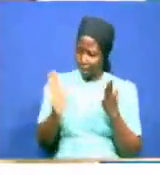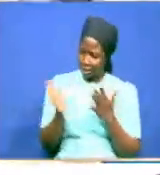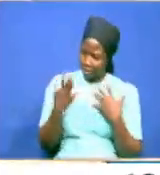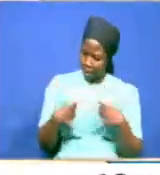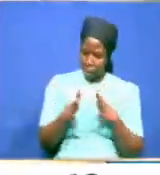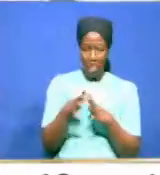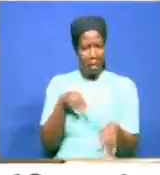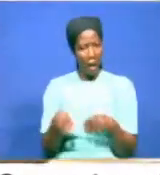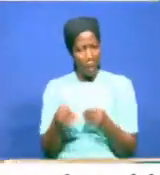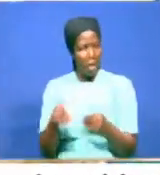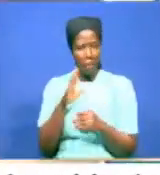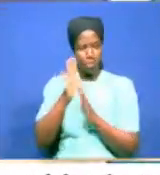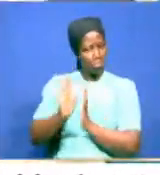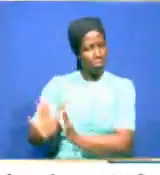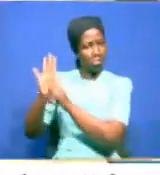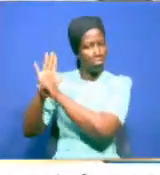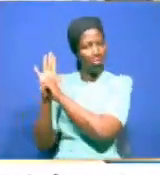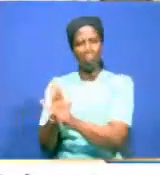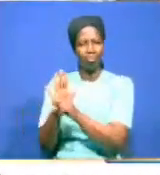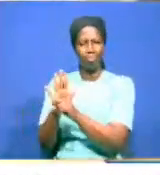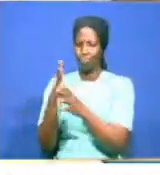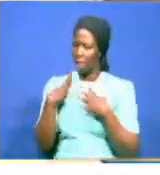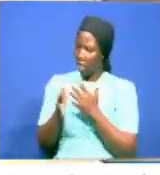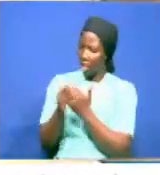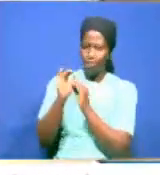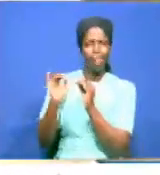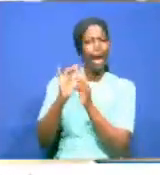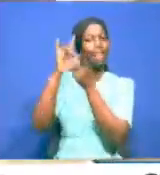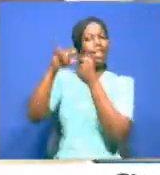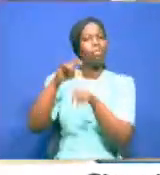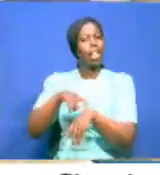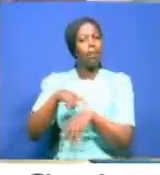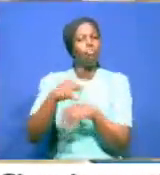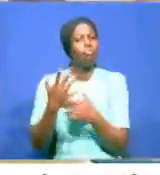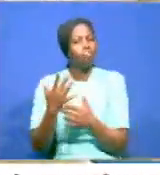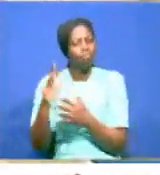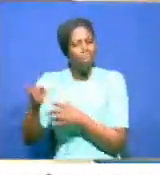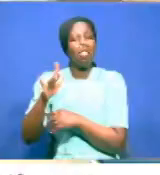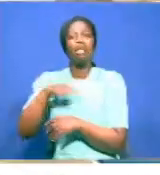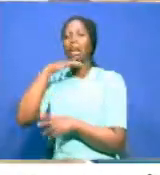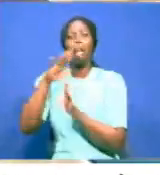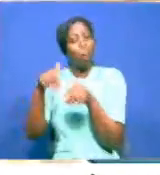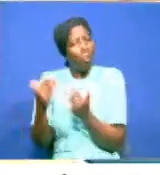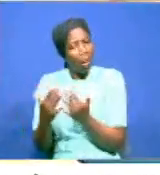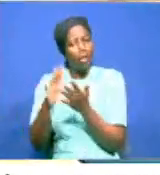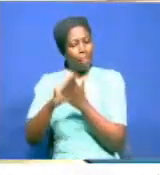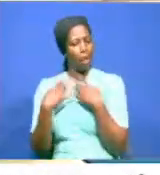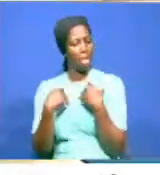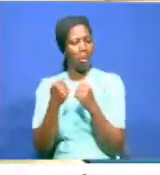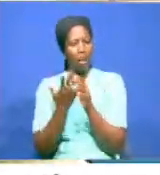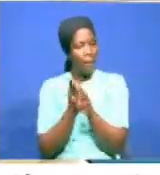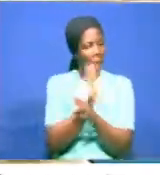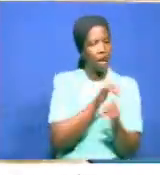people will not care about them until, maybe, God forbid, if they die or if they heal and go back to